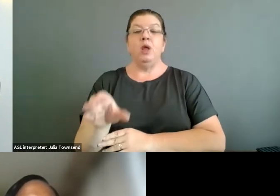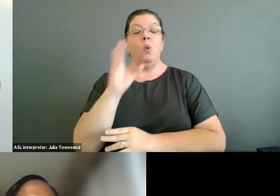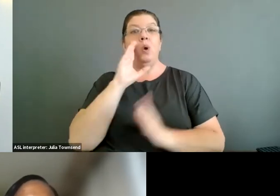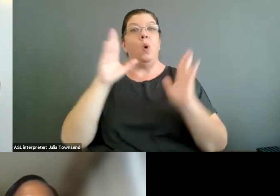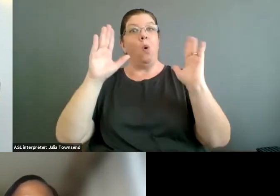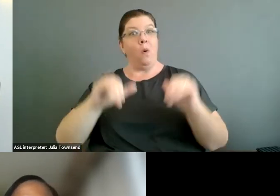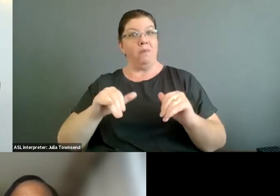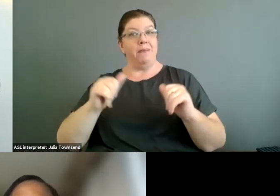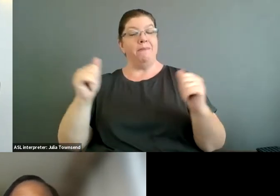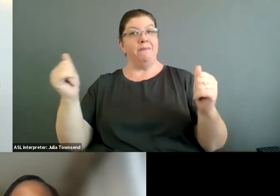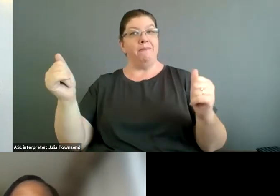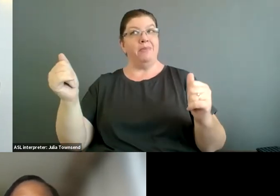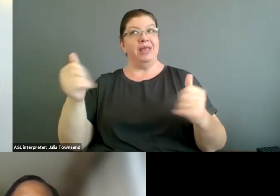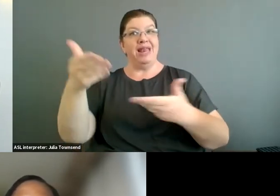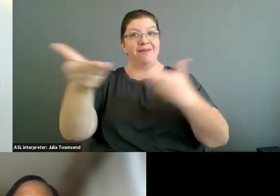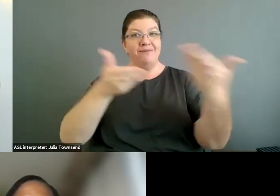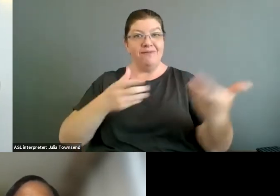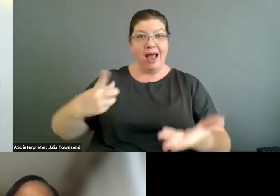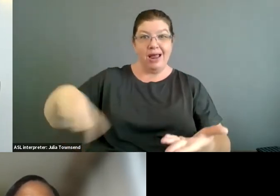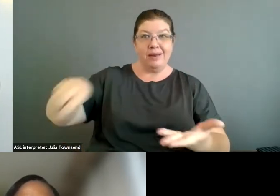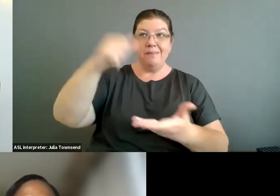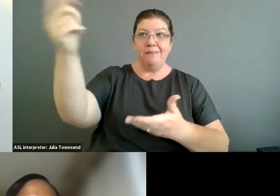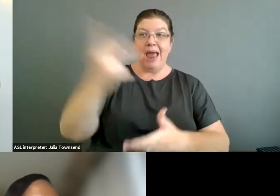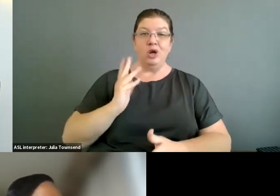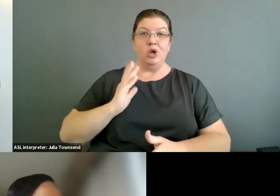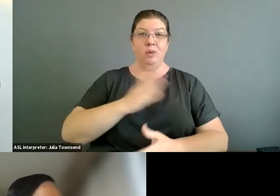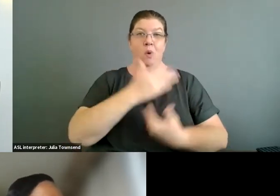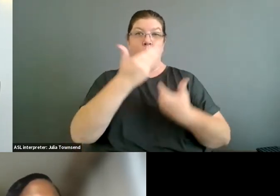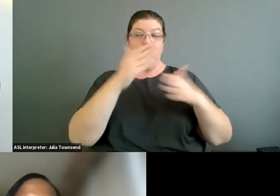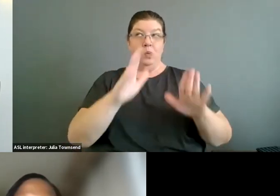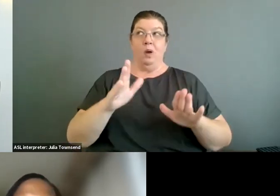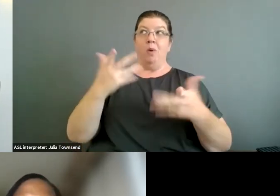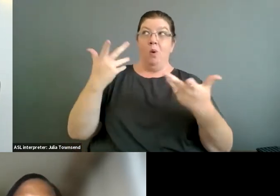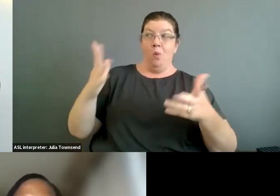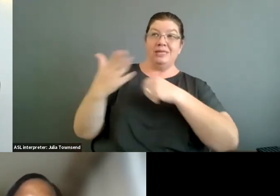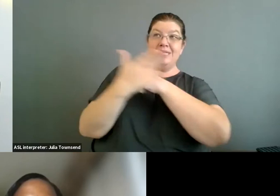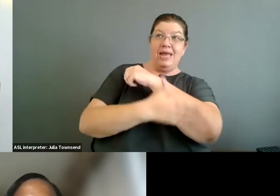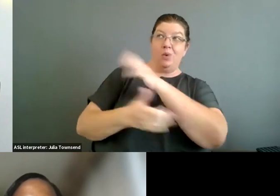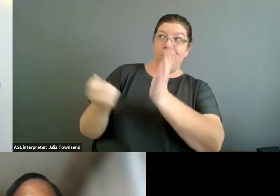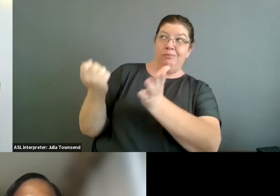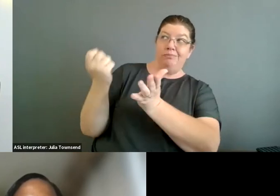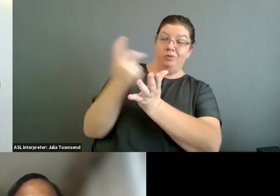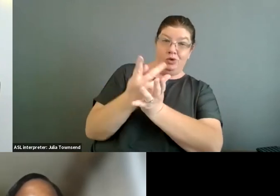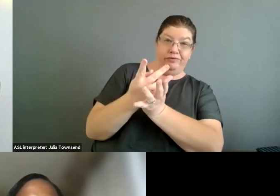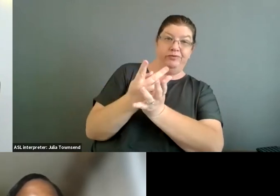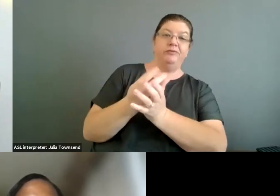back to our boardroom as soon as we receive the go-ahead from the County Public Health.